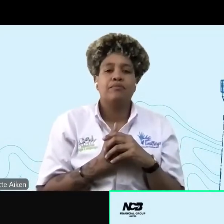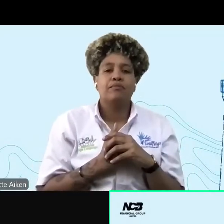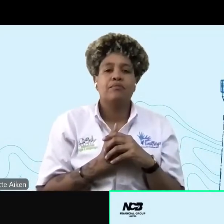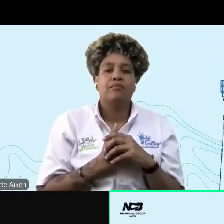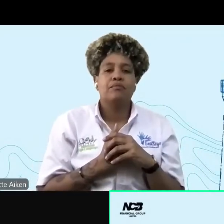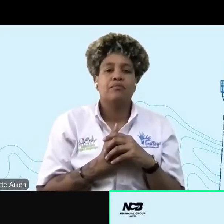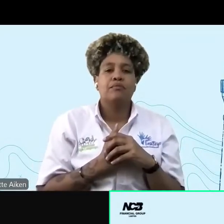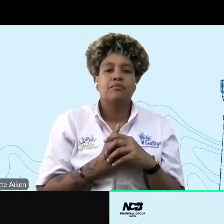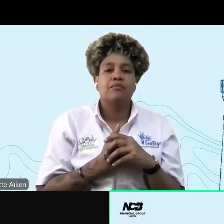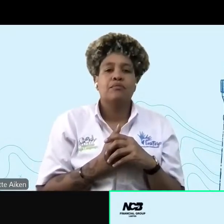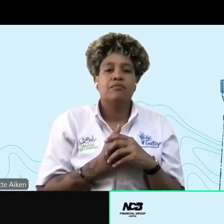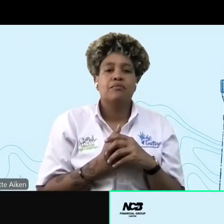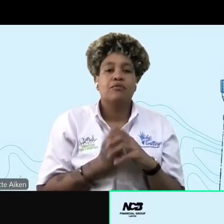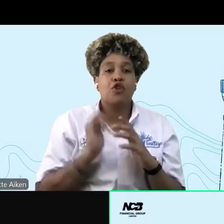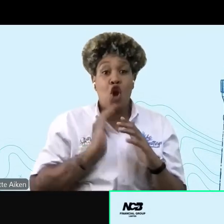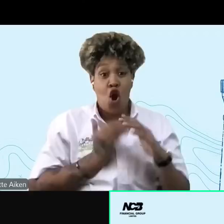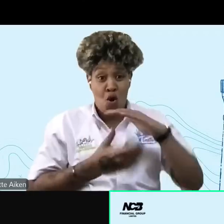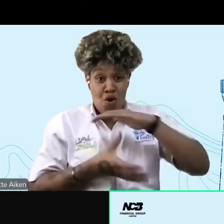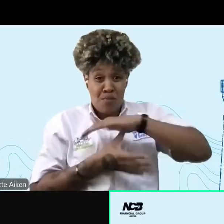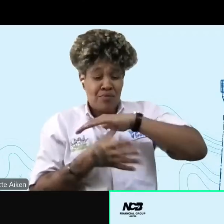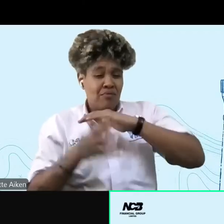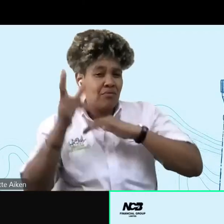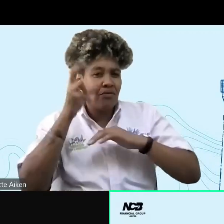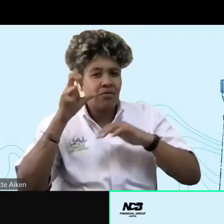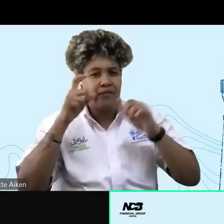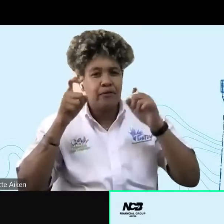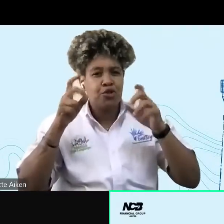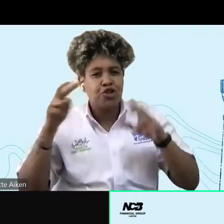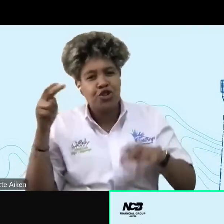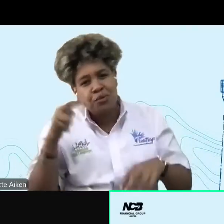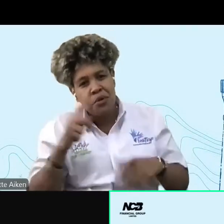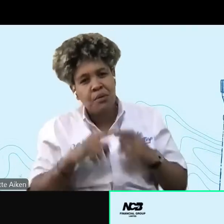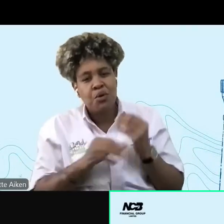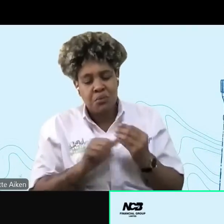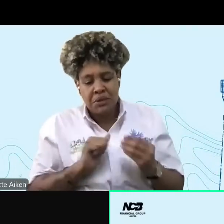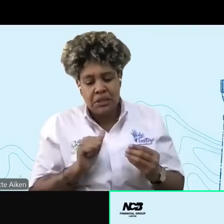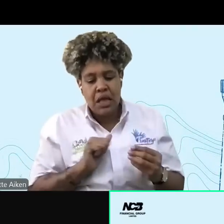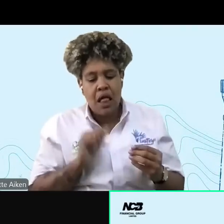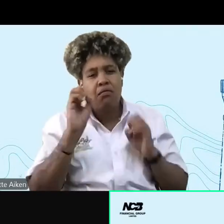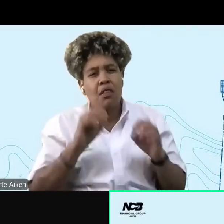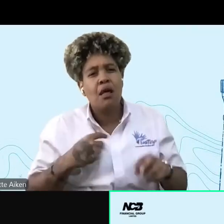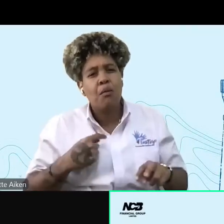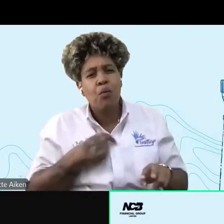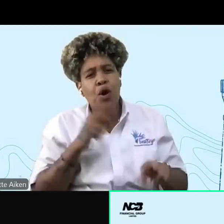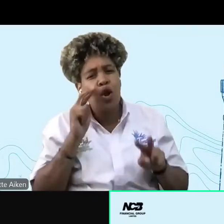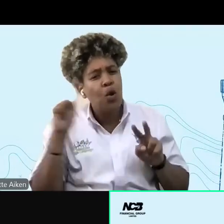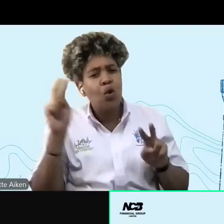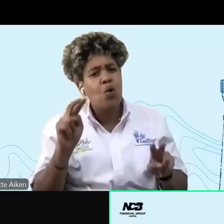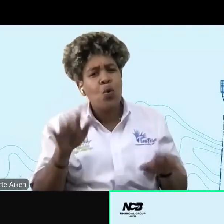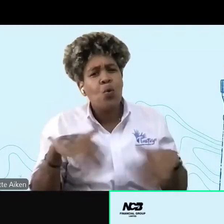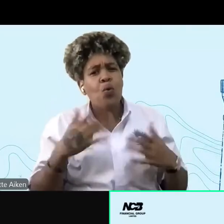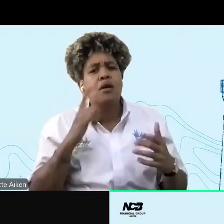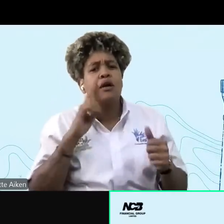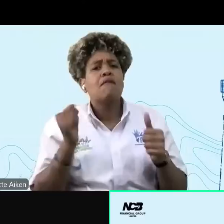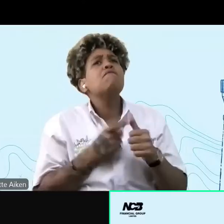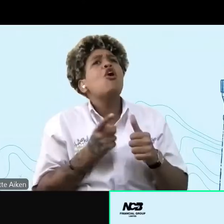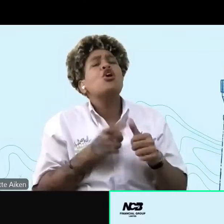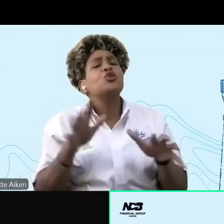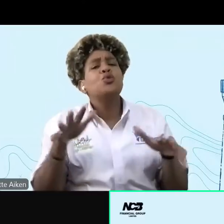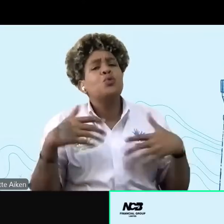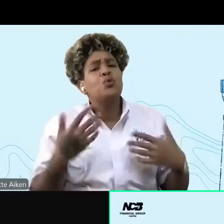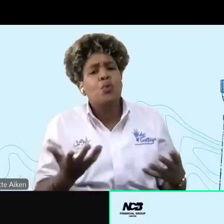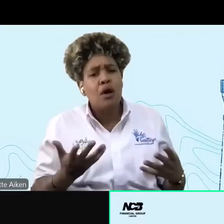our prioritization right now, you heard from the chairman, as well as from myself. We're looking to, first and foremost,